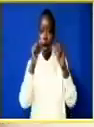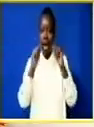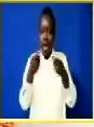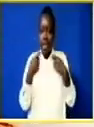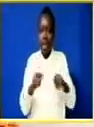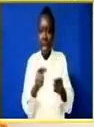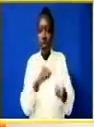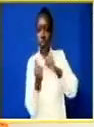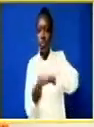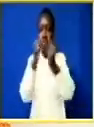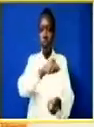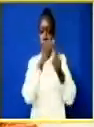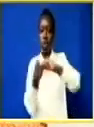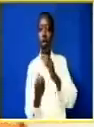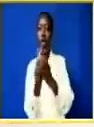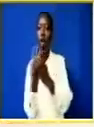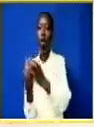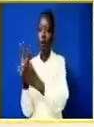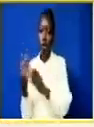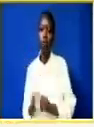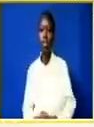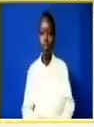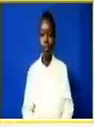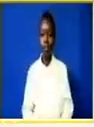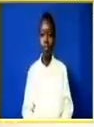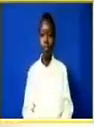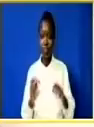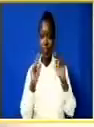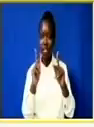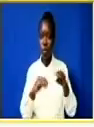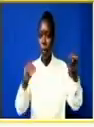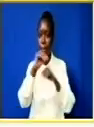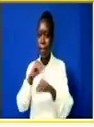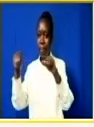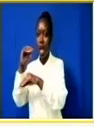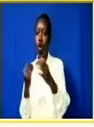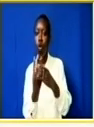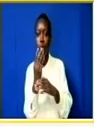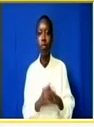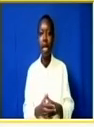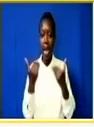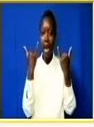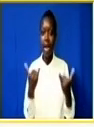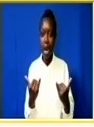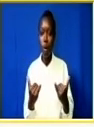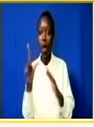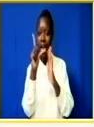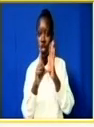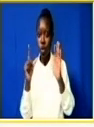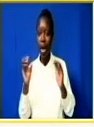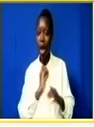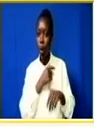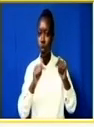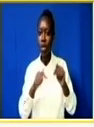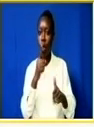rotation. Yes. Okay. Okay. Mm-hmm. Now we come to our lesson where we talk about the different types of soil erosion. Do